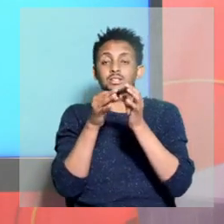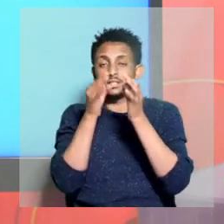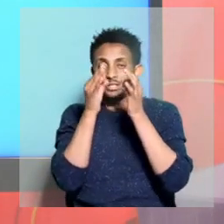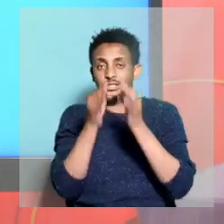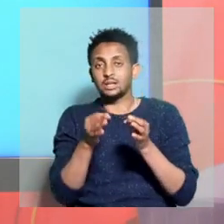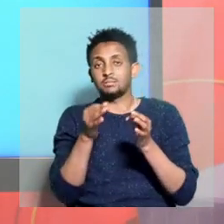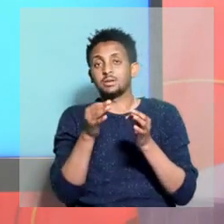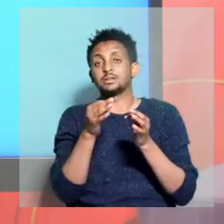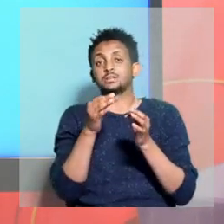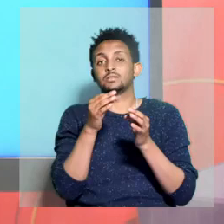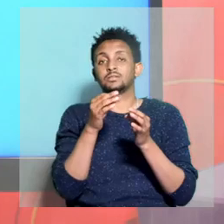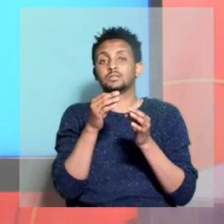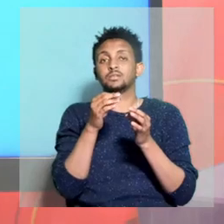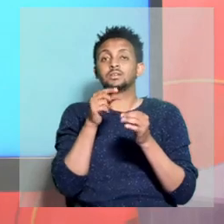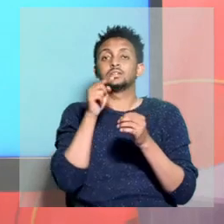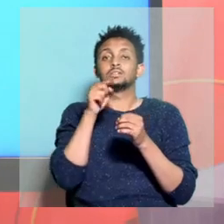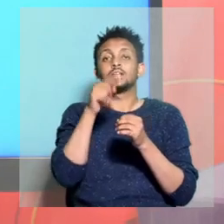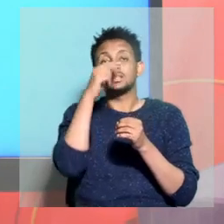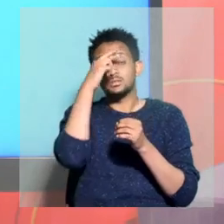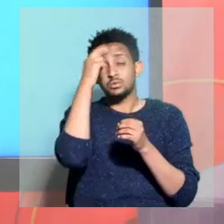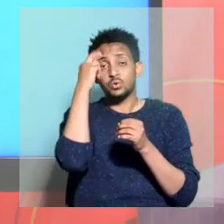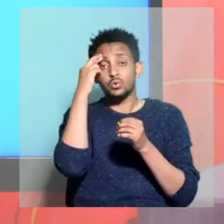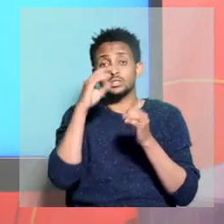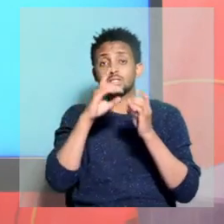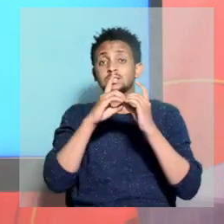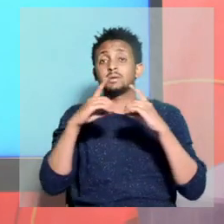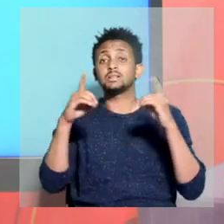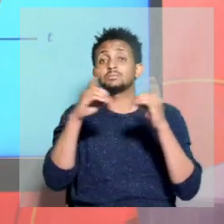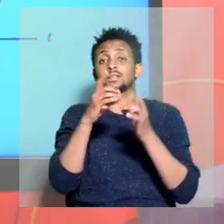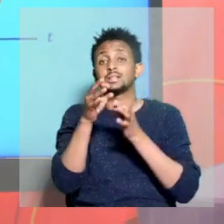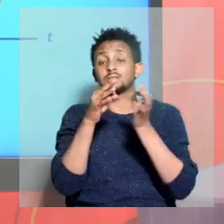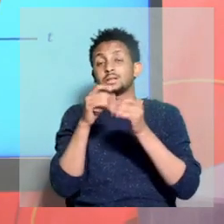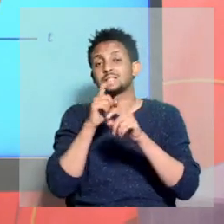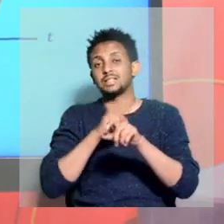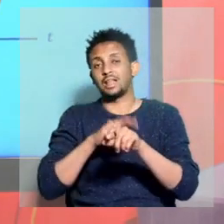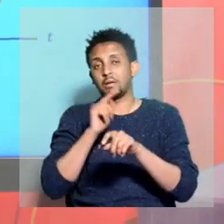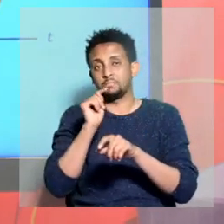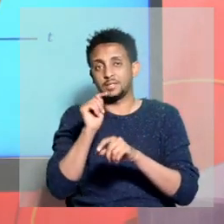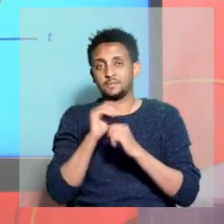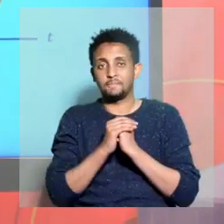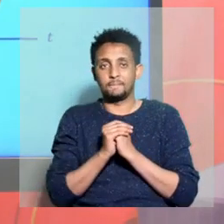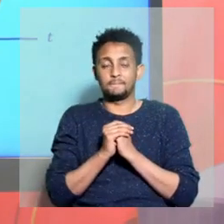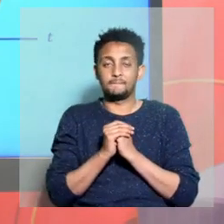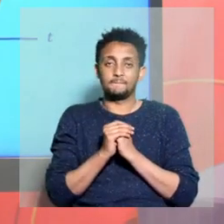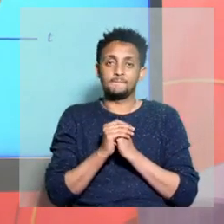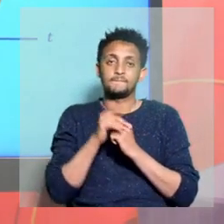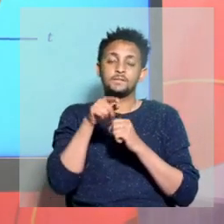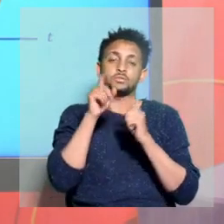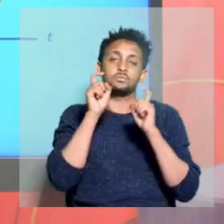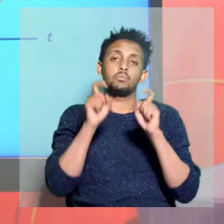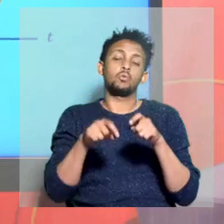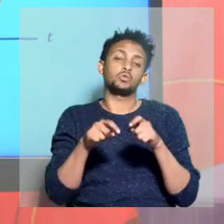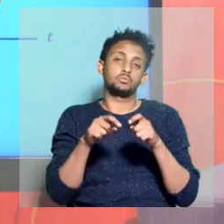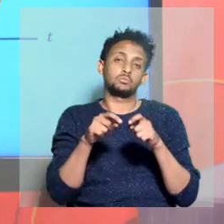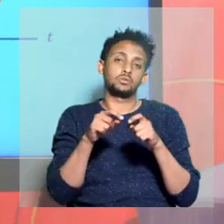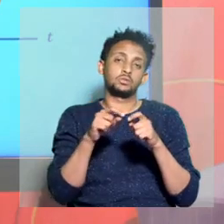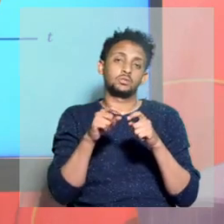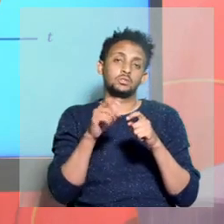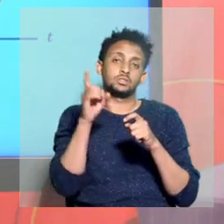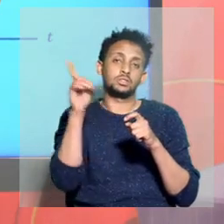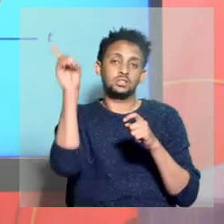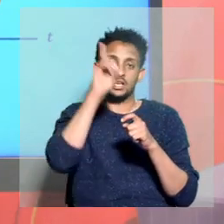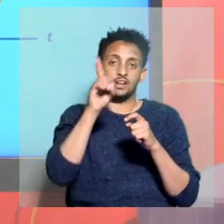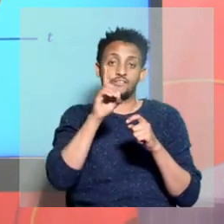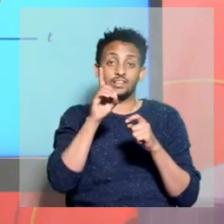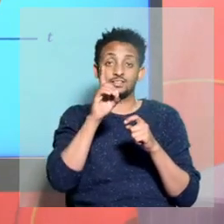of the oscillator. Because that the displacement is expressed in time t, it's possible to derivate